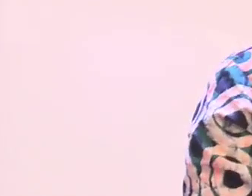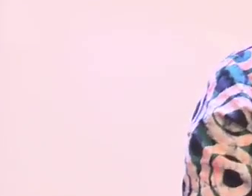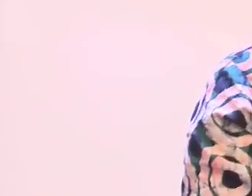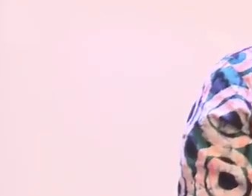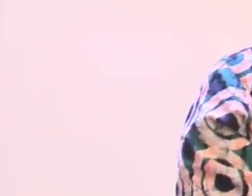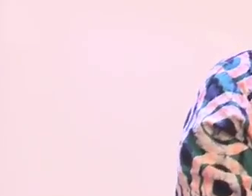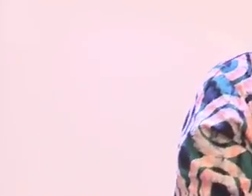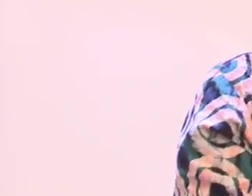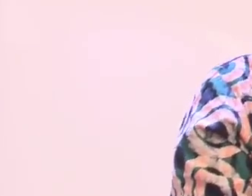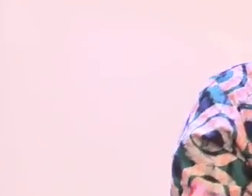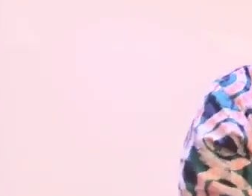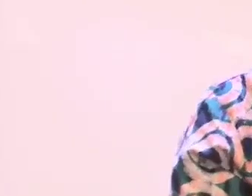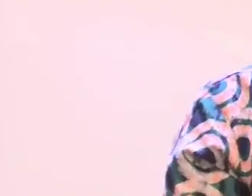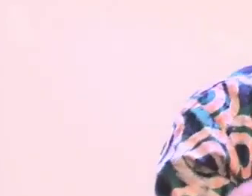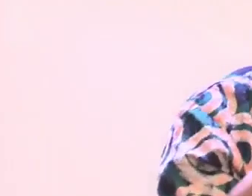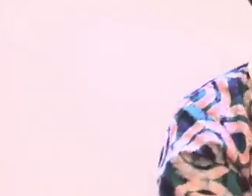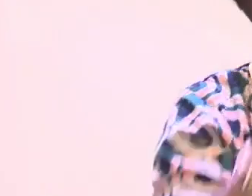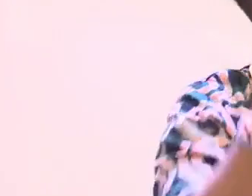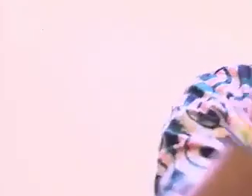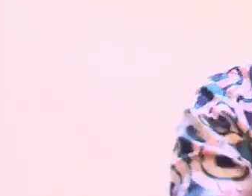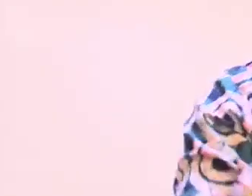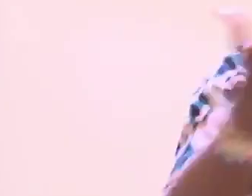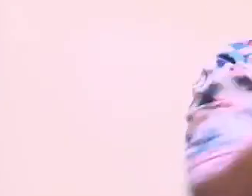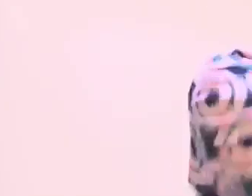Yes, thank you, Ashura. Amazing. An amazing panel.